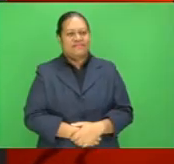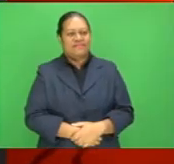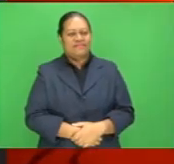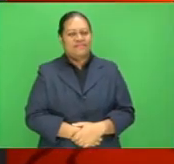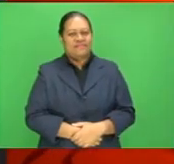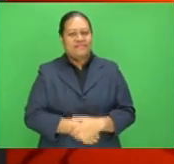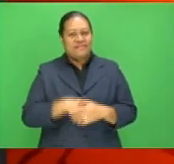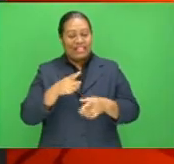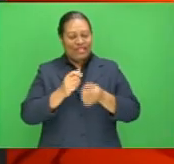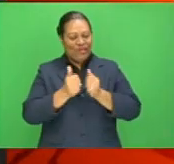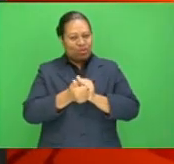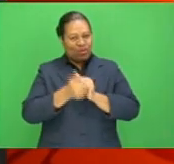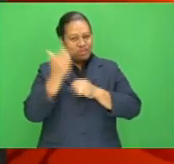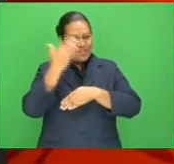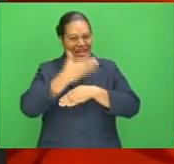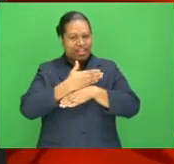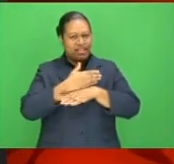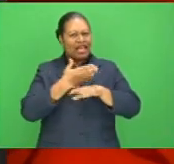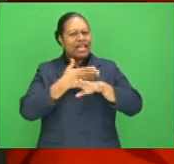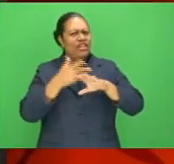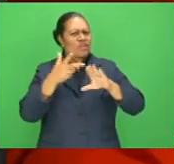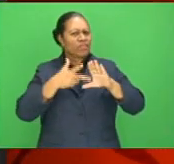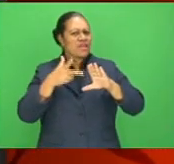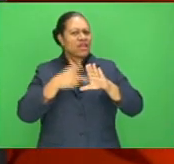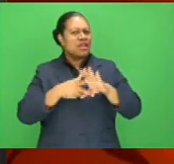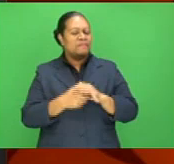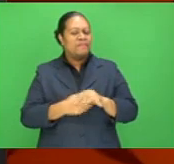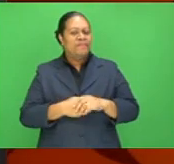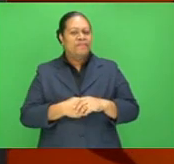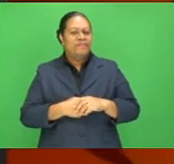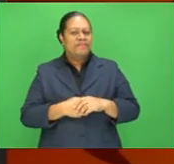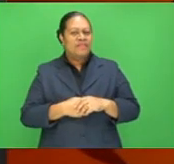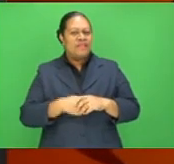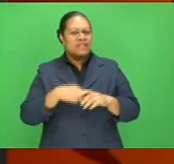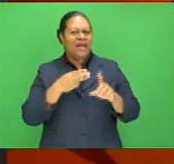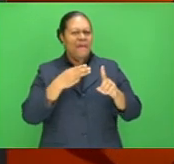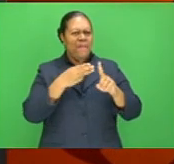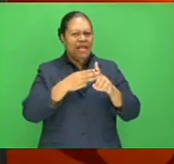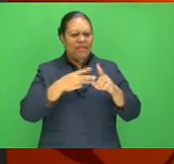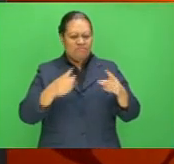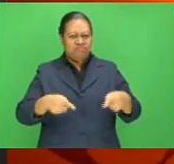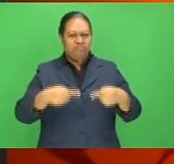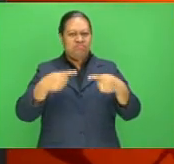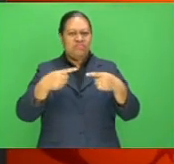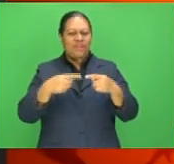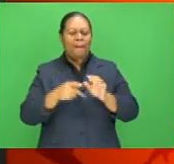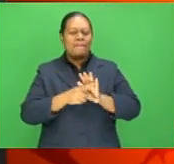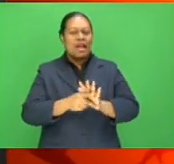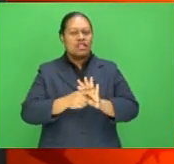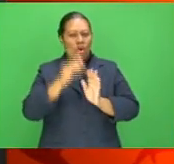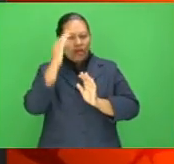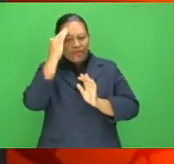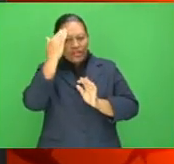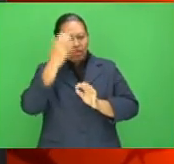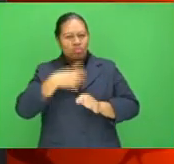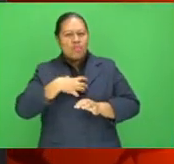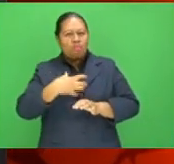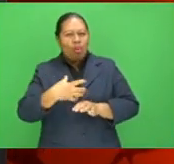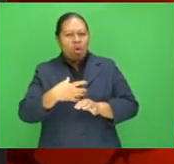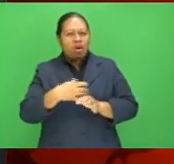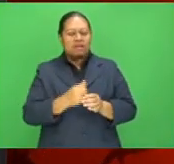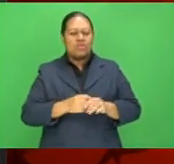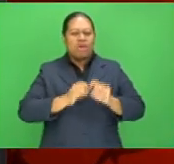That's it from Sports Tonight. In new media after the break, major corporations put pressure on Facebook to do more to remove